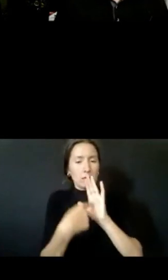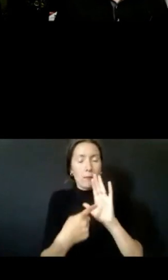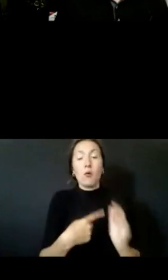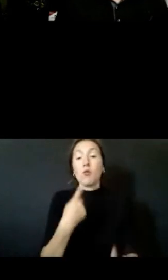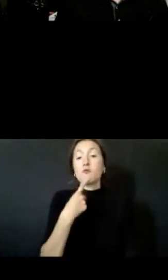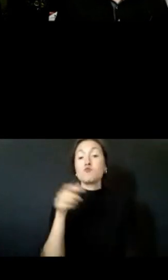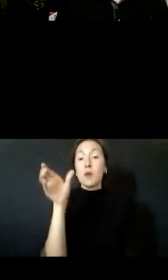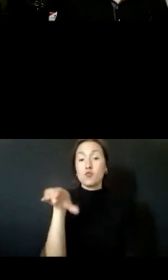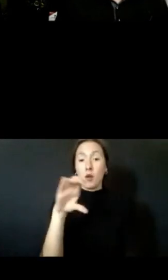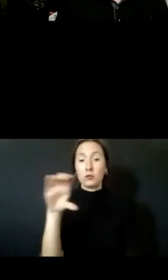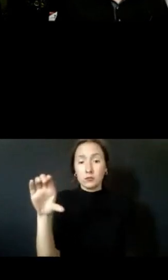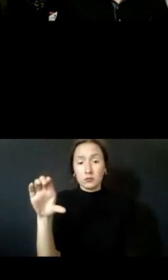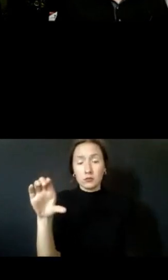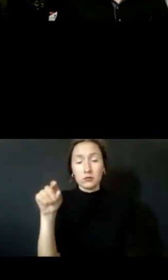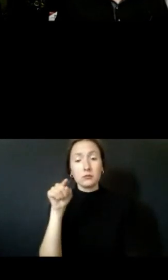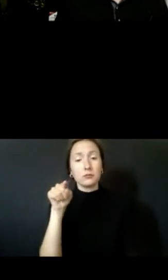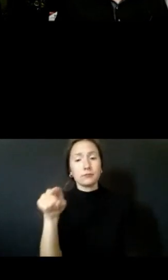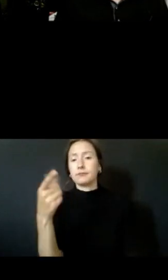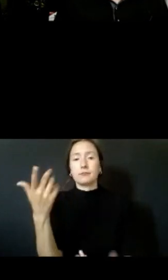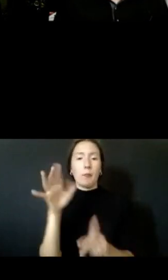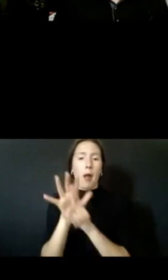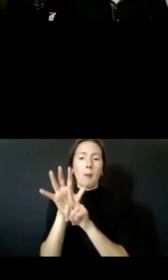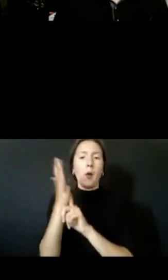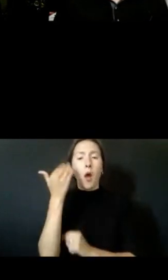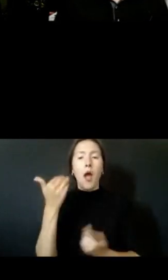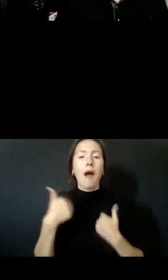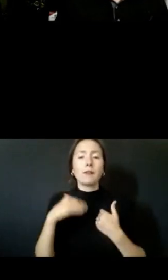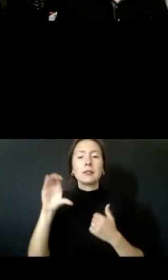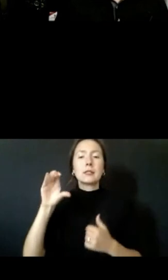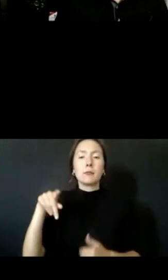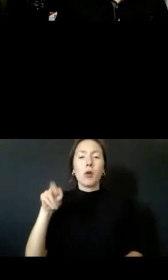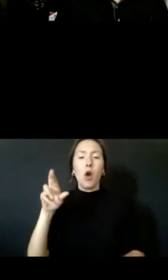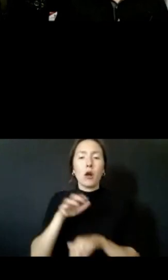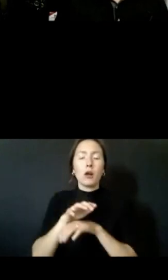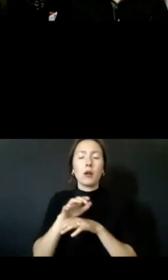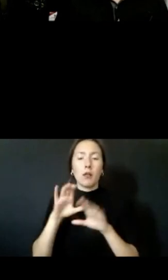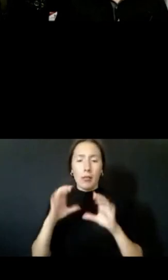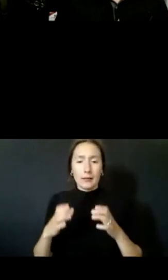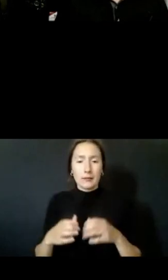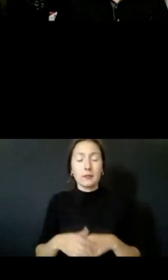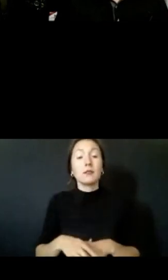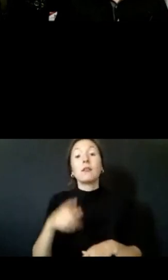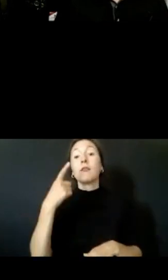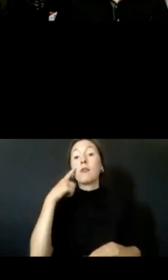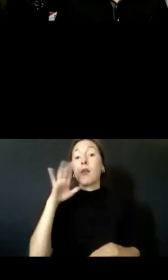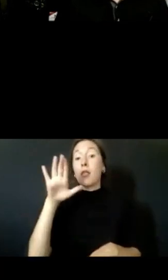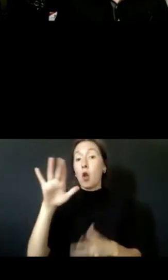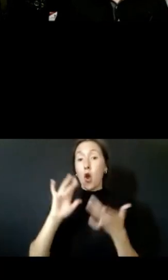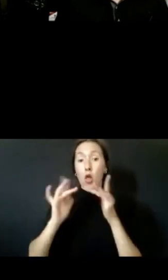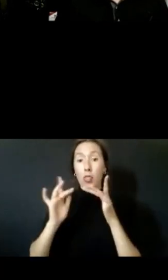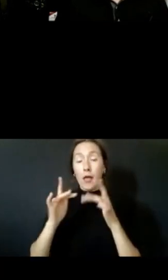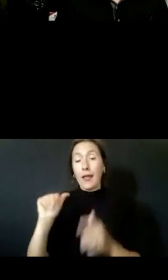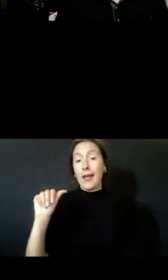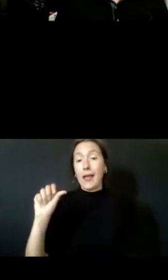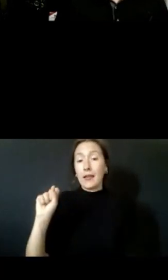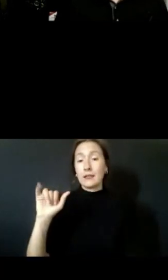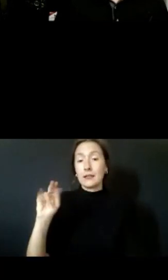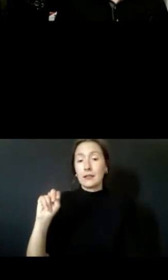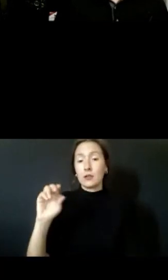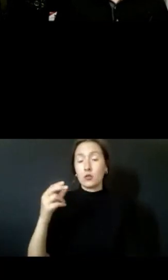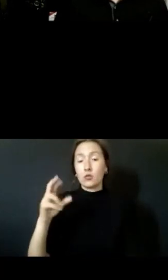you can actually, for example, this actually works for people who also are more experienced than others. And I'll give you an example. So the Red Cross does blended